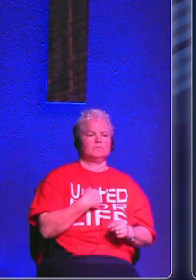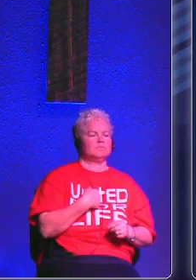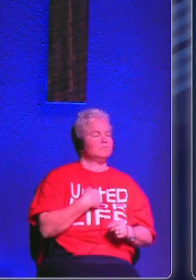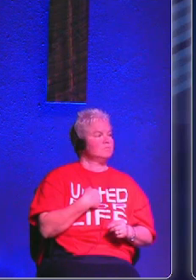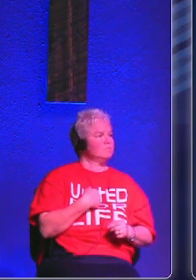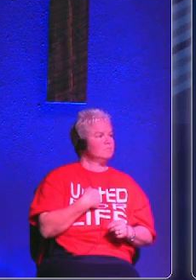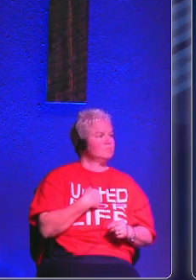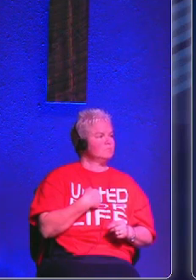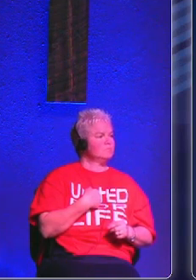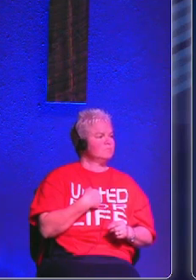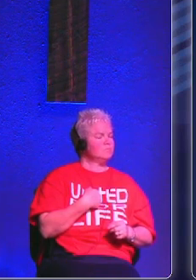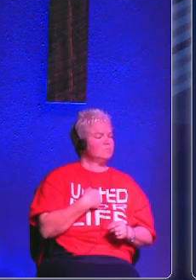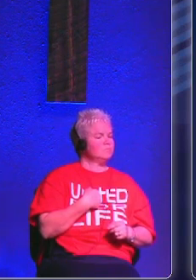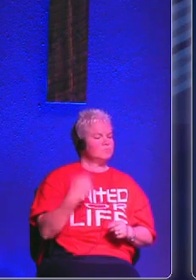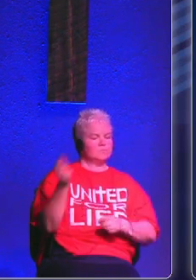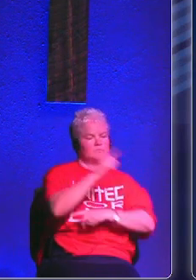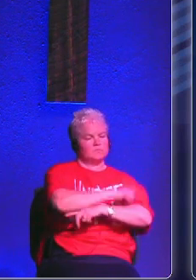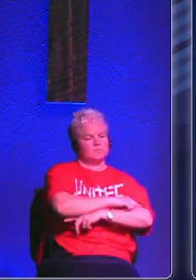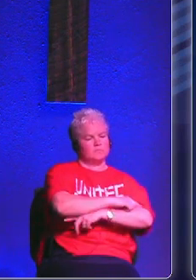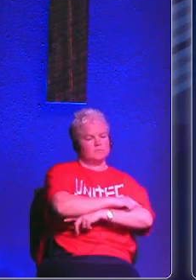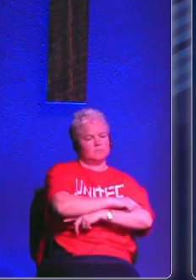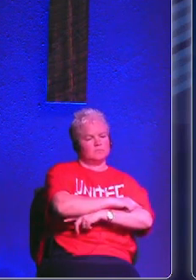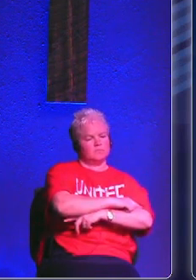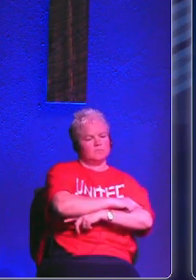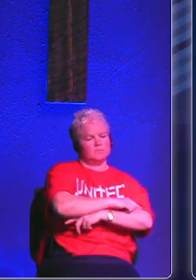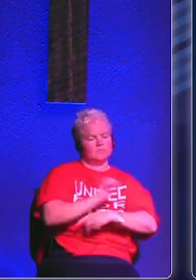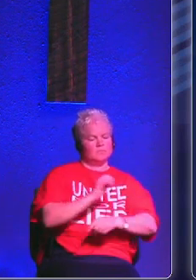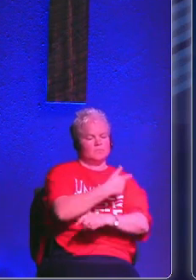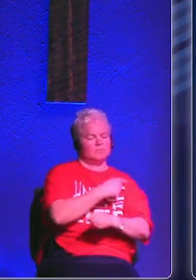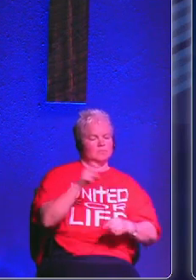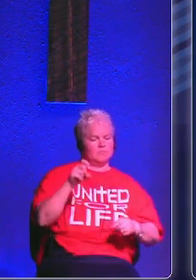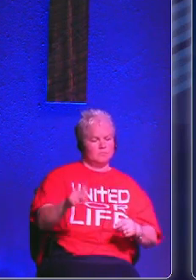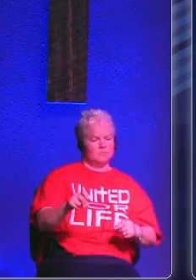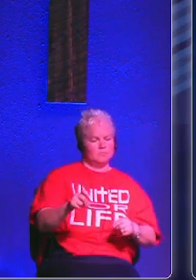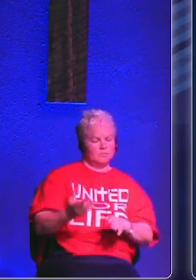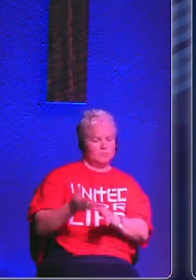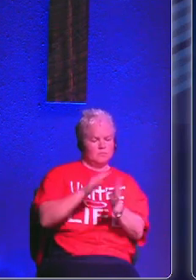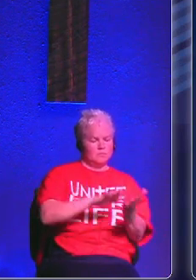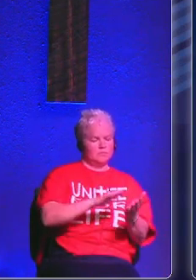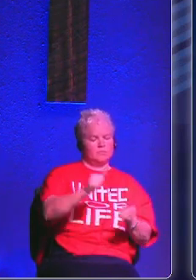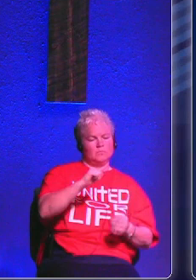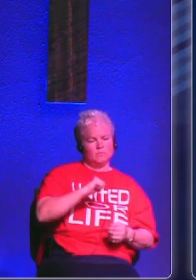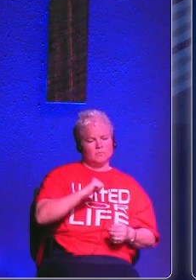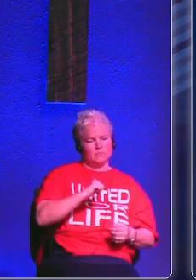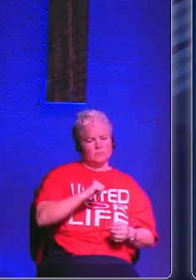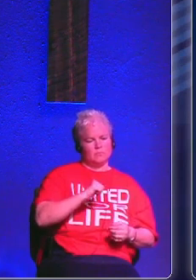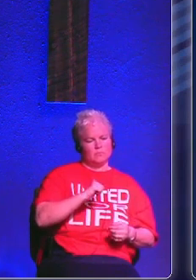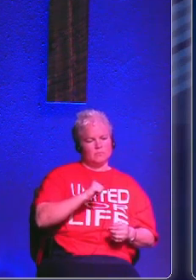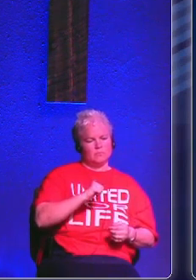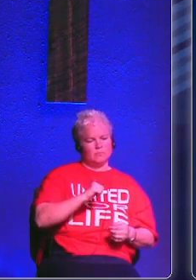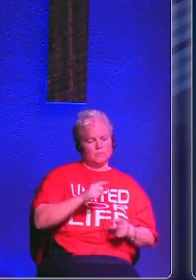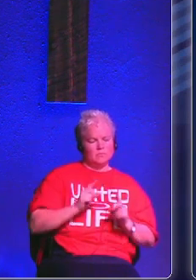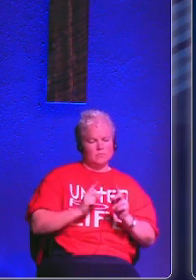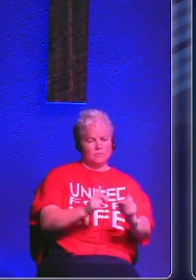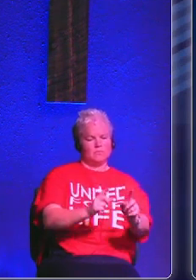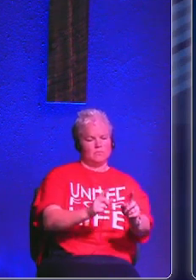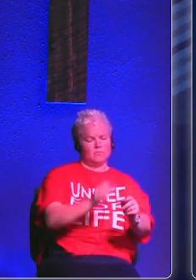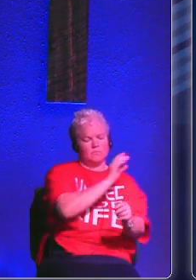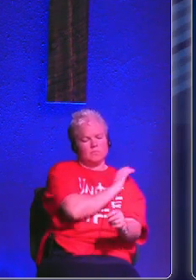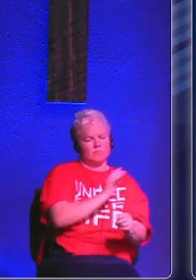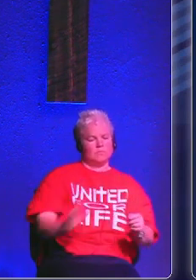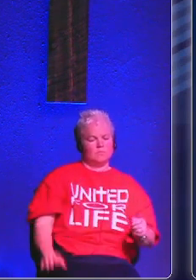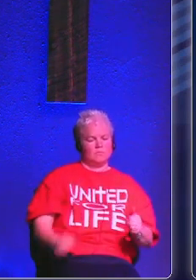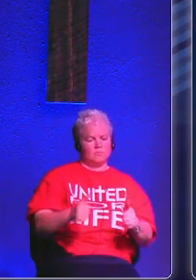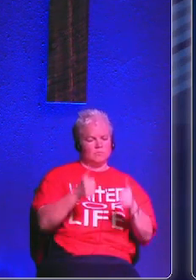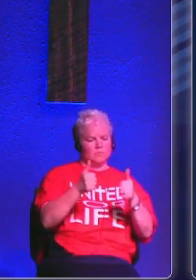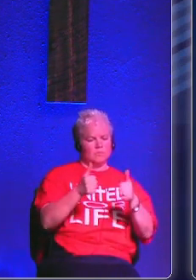The gist of this is that on a daily basis, we need to die to ourselves so that we can follow Christ